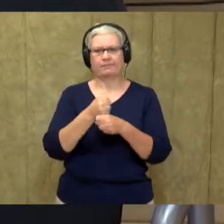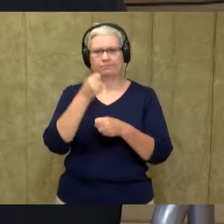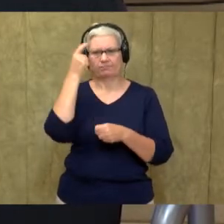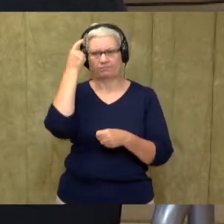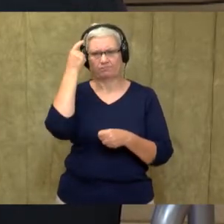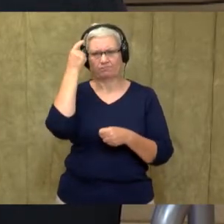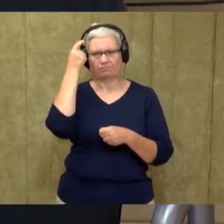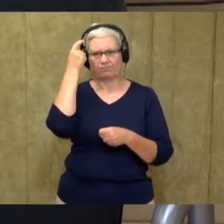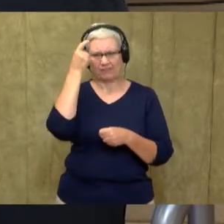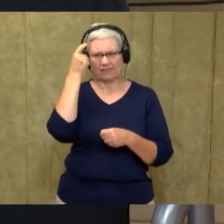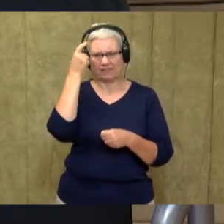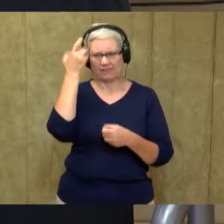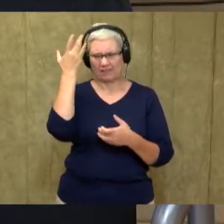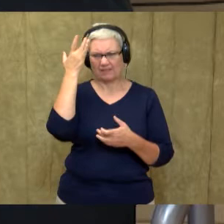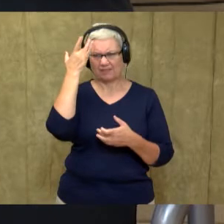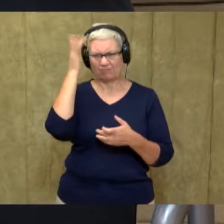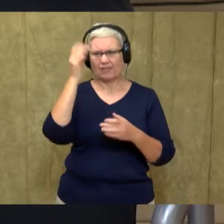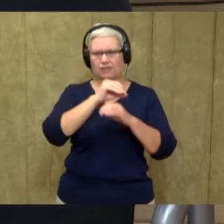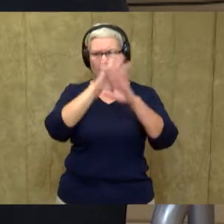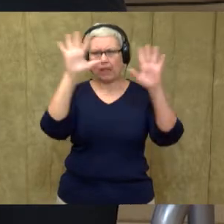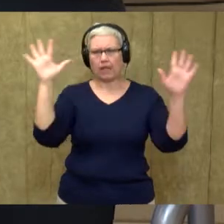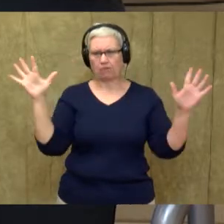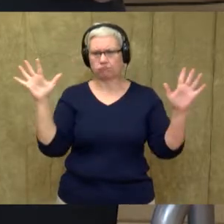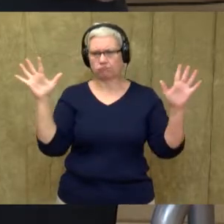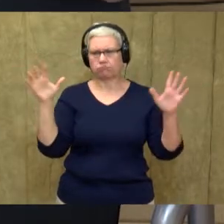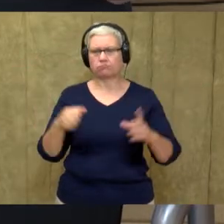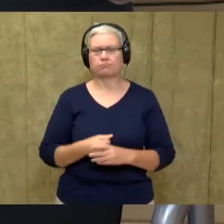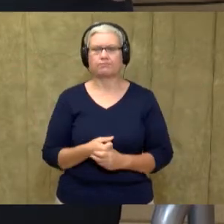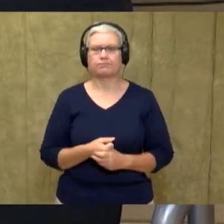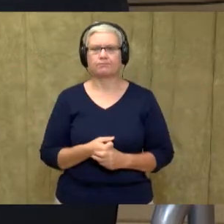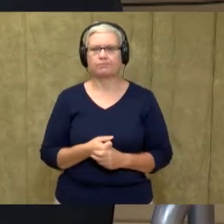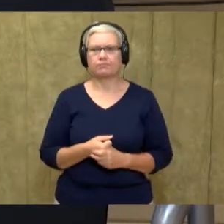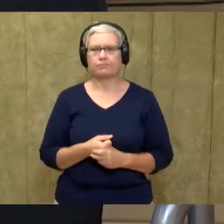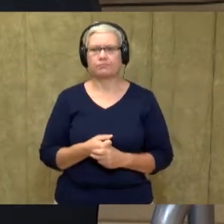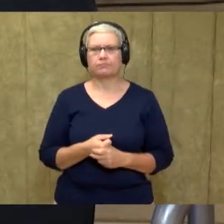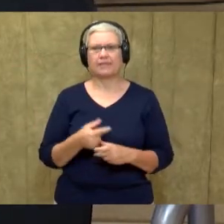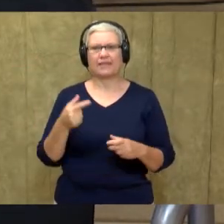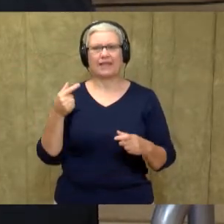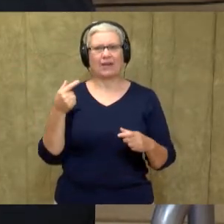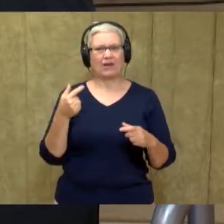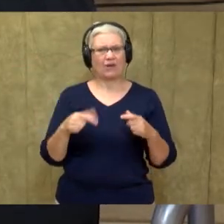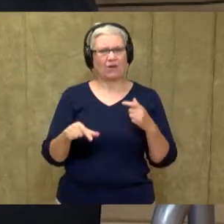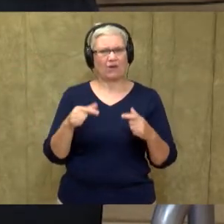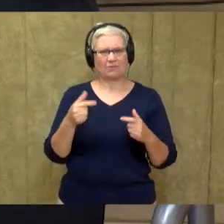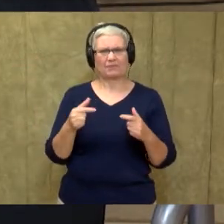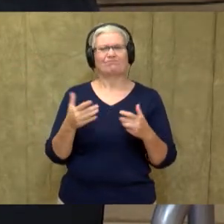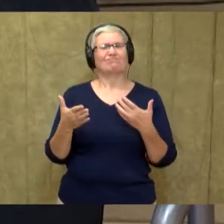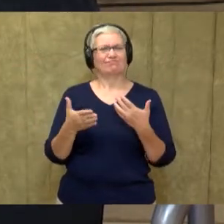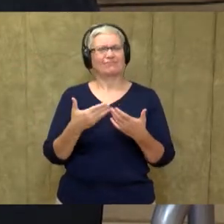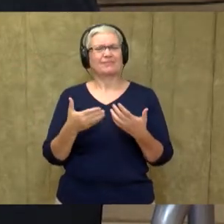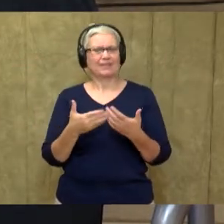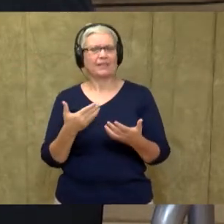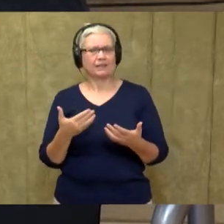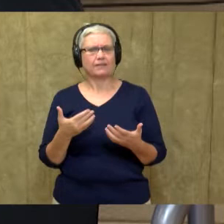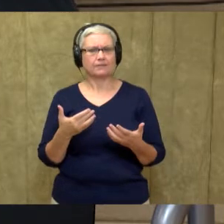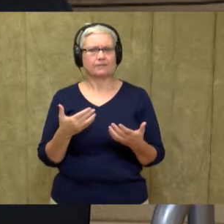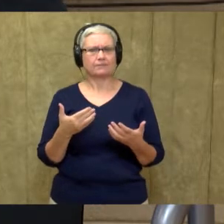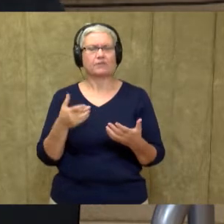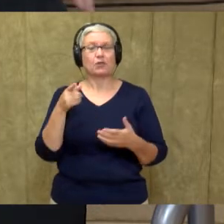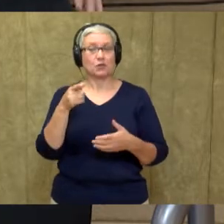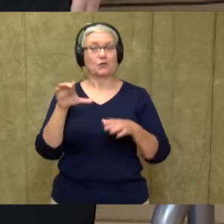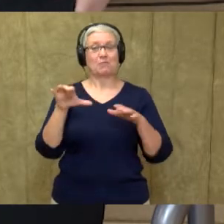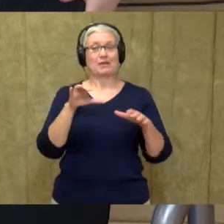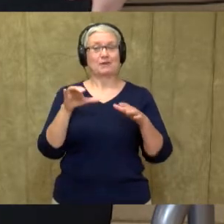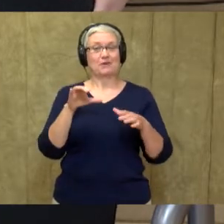So don't get bogged down in the terminology associated with argument. It's actually pretty easy because you've been doing it